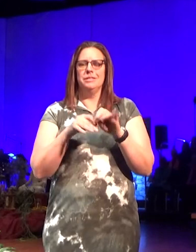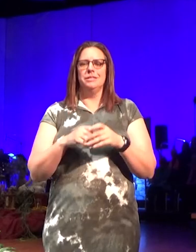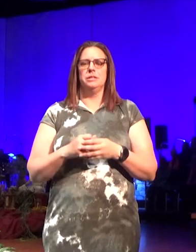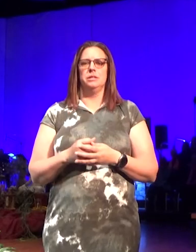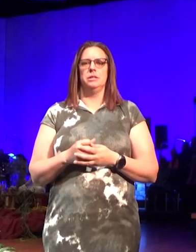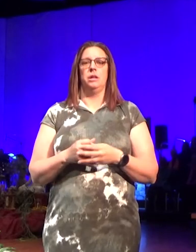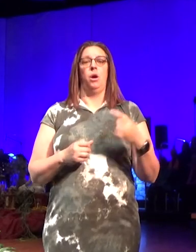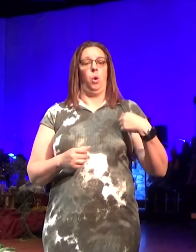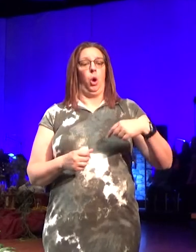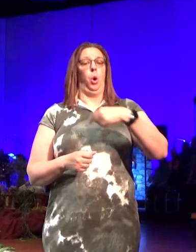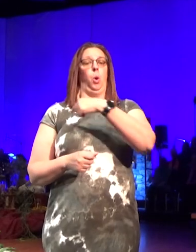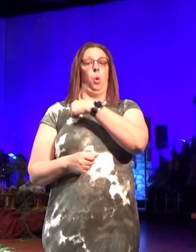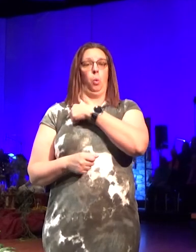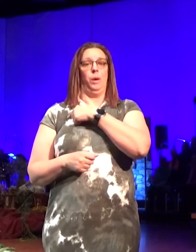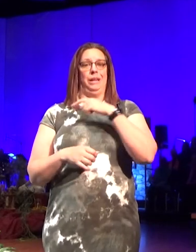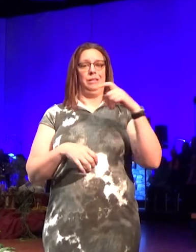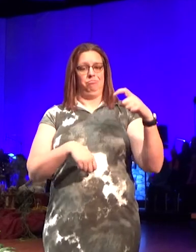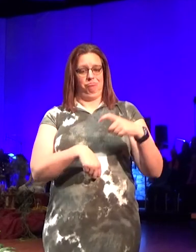time.